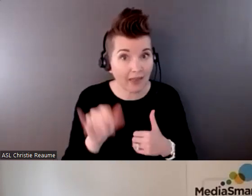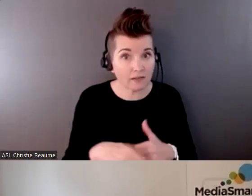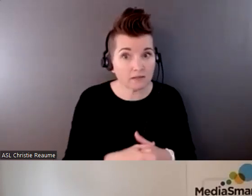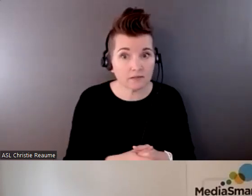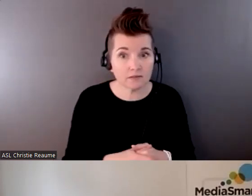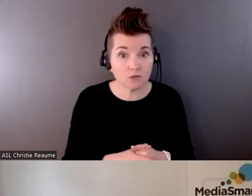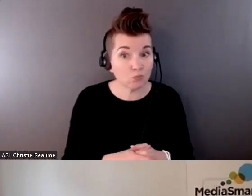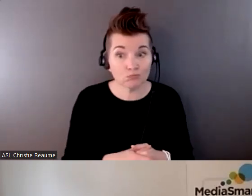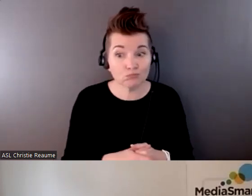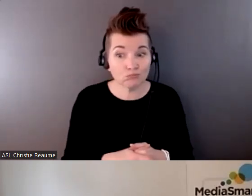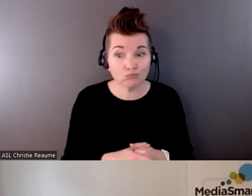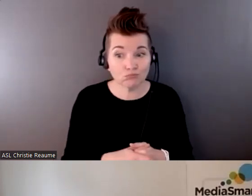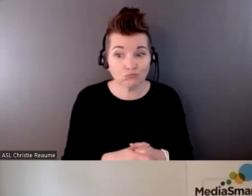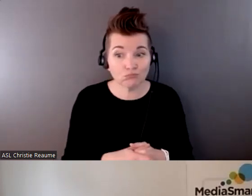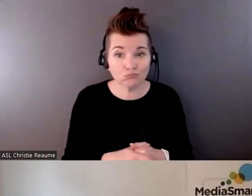nope